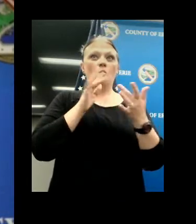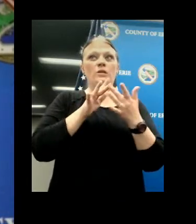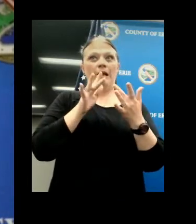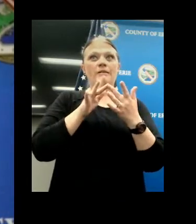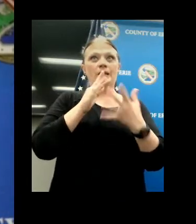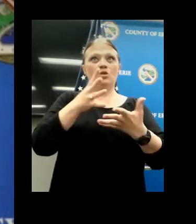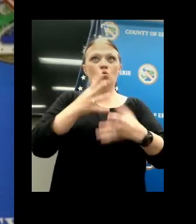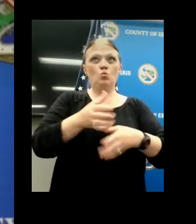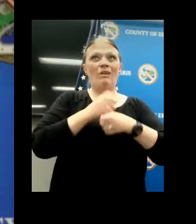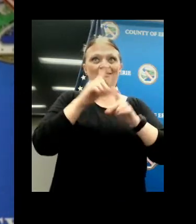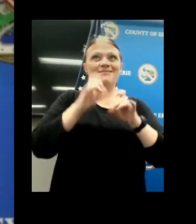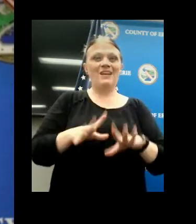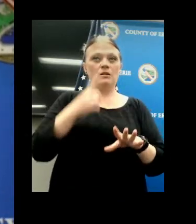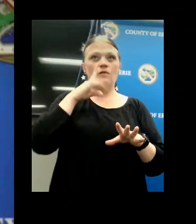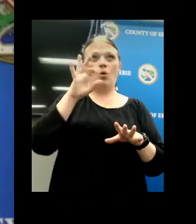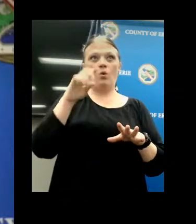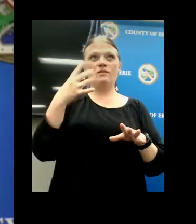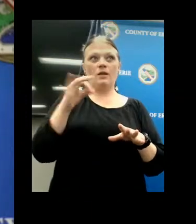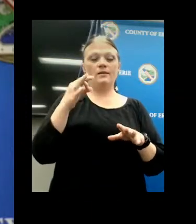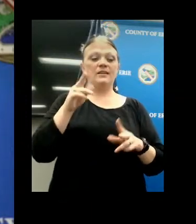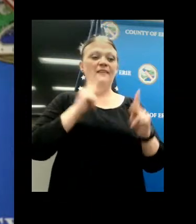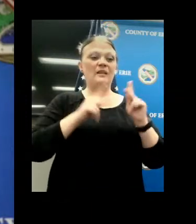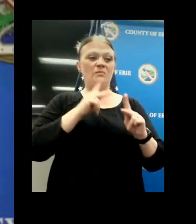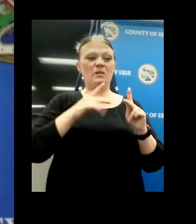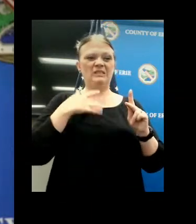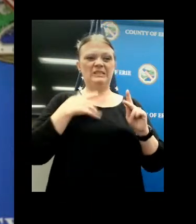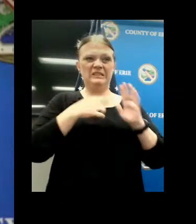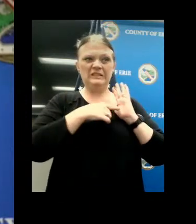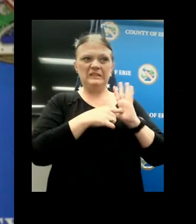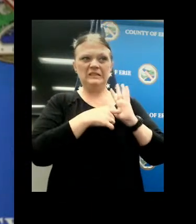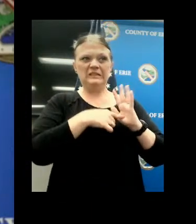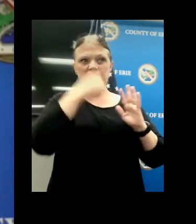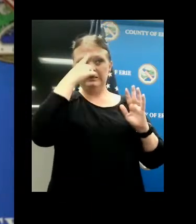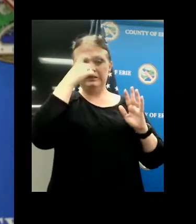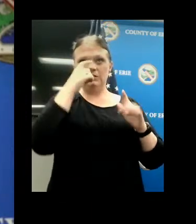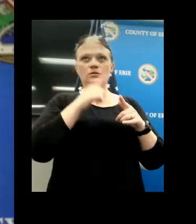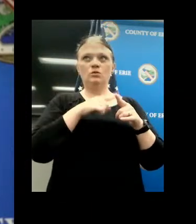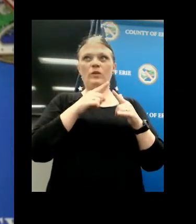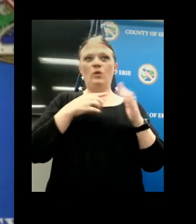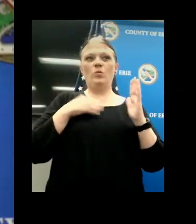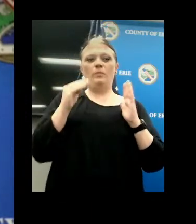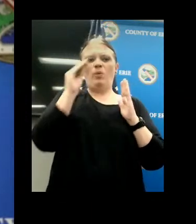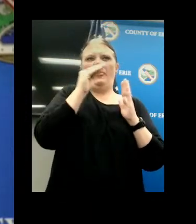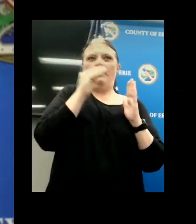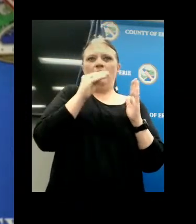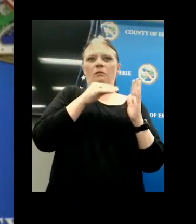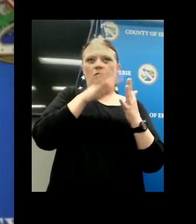for COVID-19, and then people who are symptomatic, and so we fit them in. So,